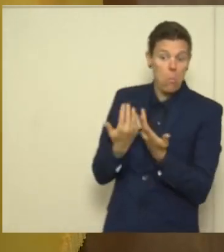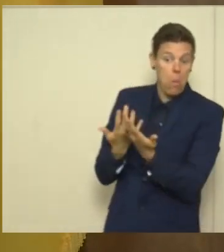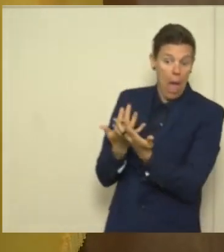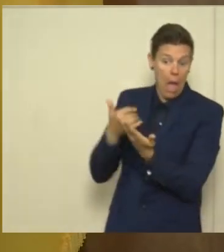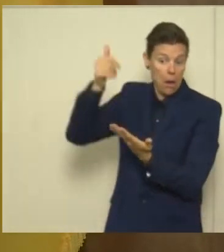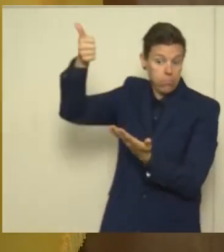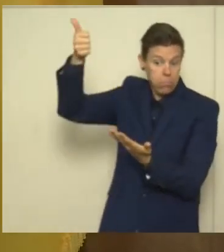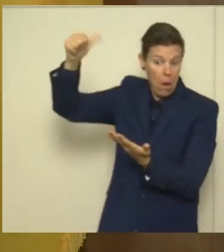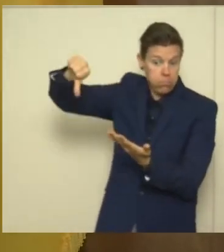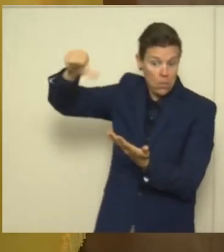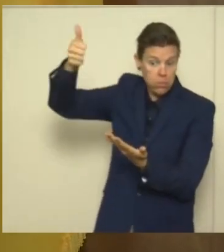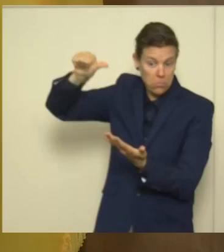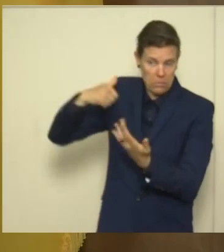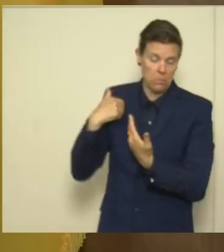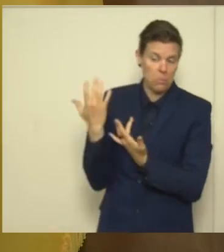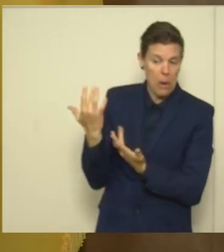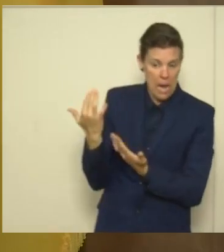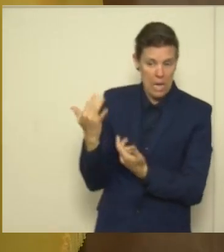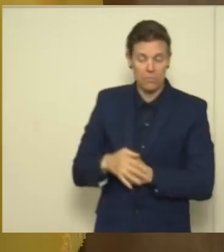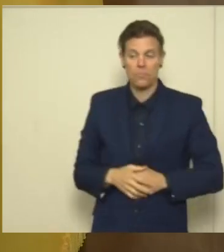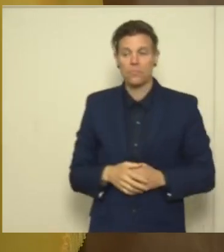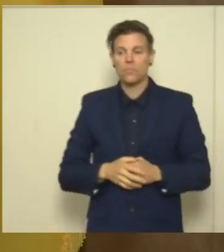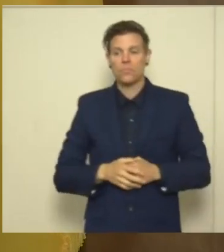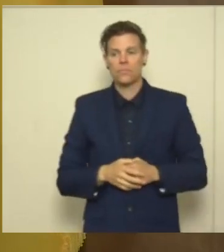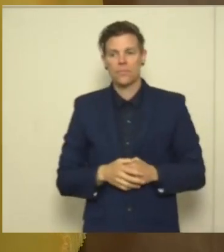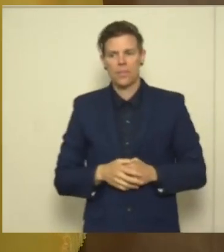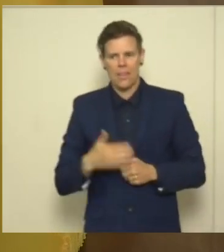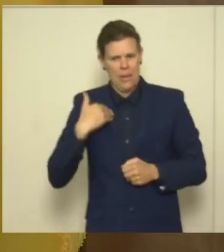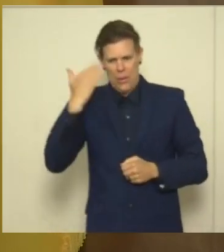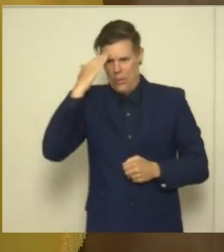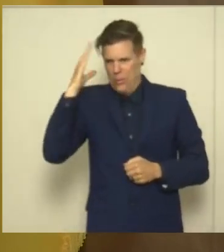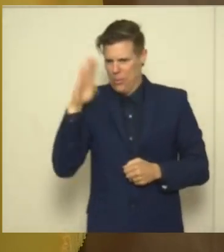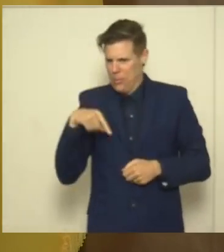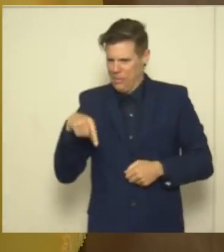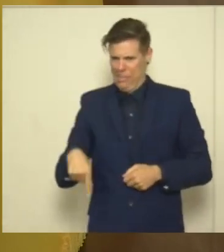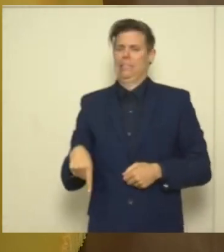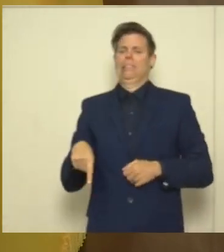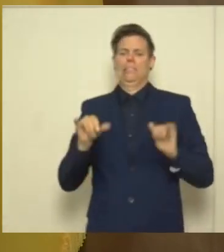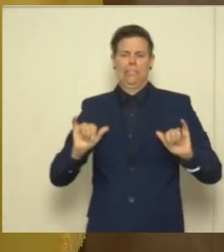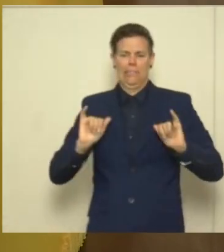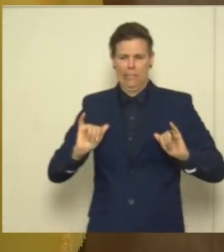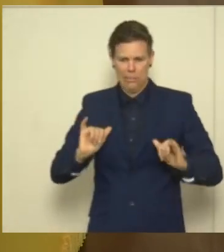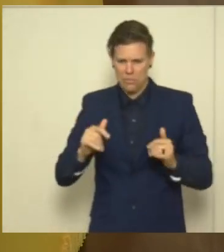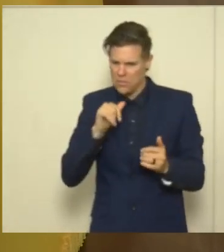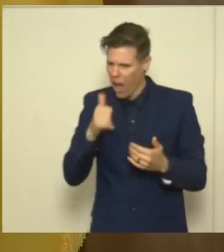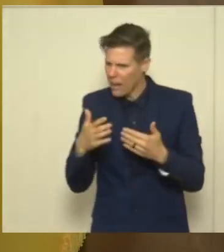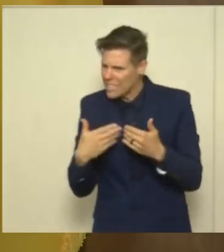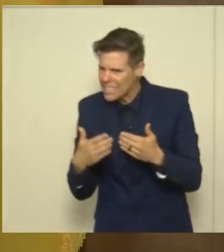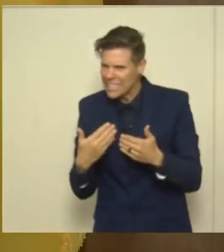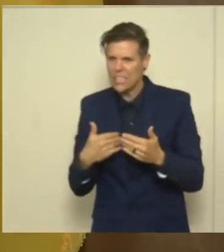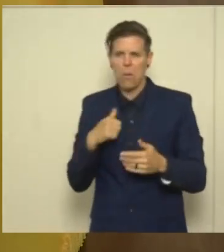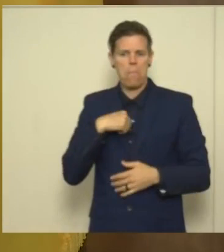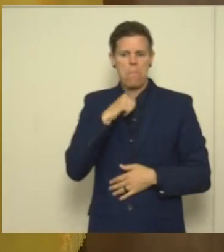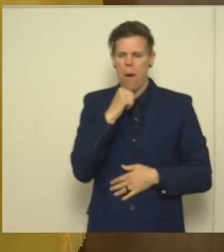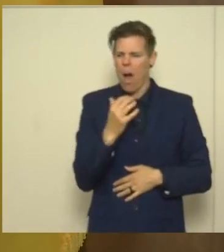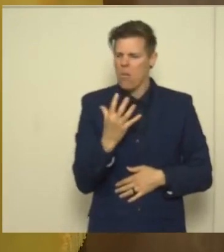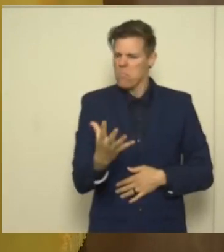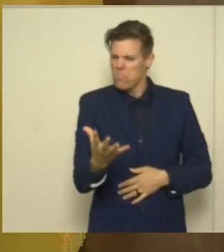realize that none of this is easy. And so, you know, I don't get angry or blame people or get